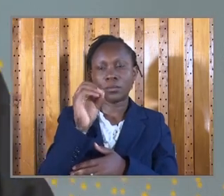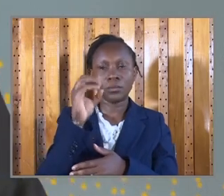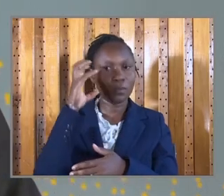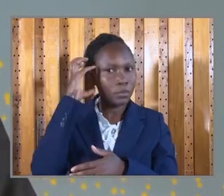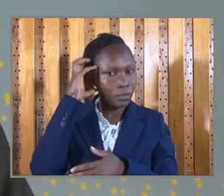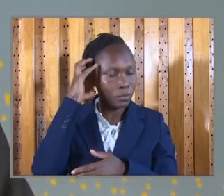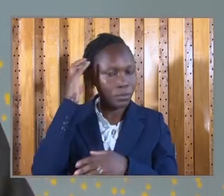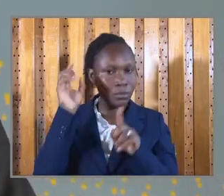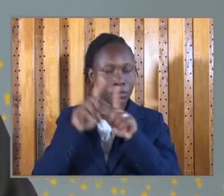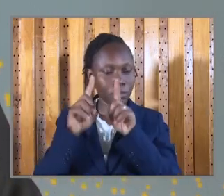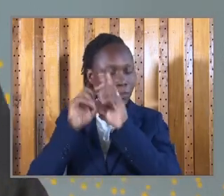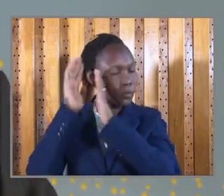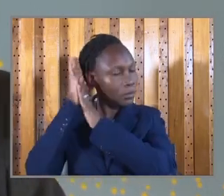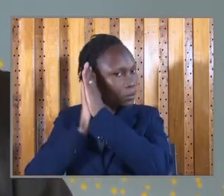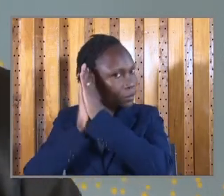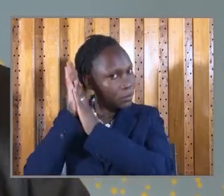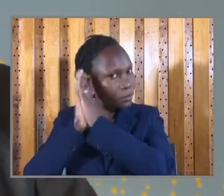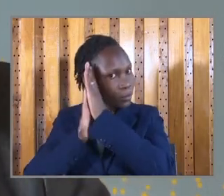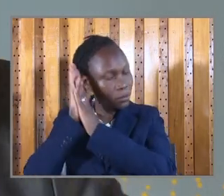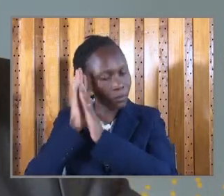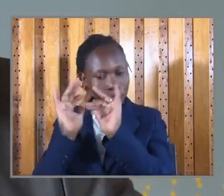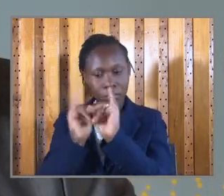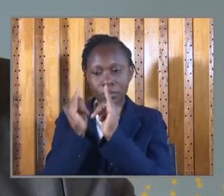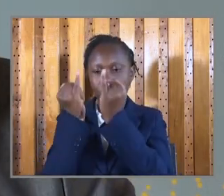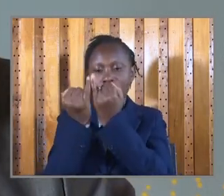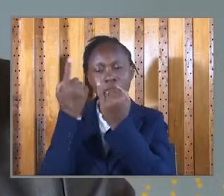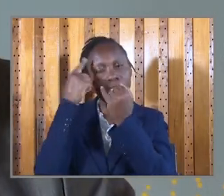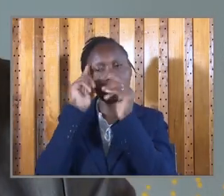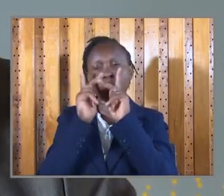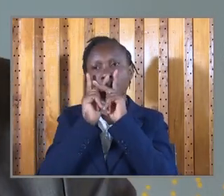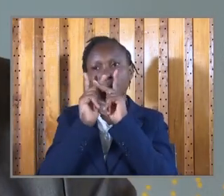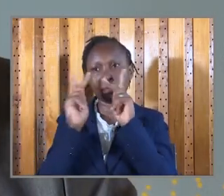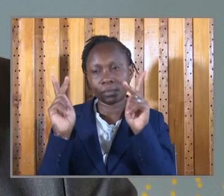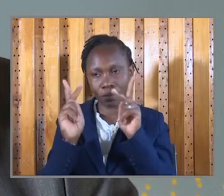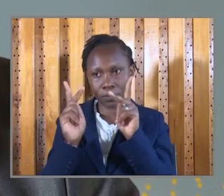and Environmental Studies at Upper Kabete campus.